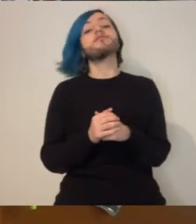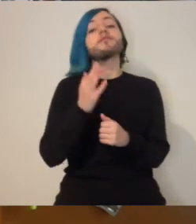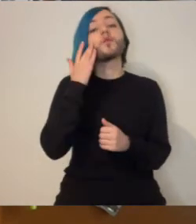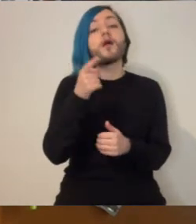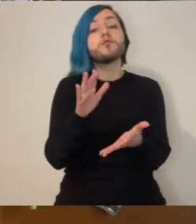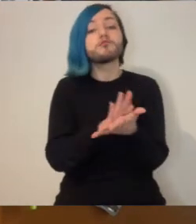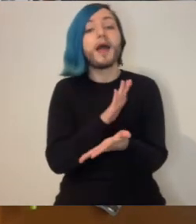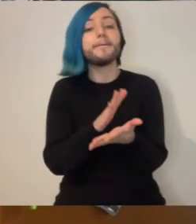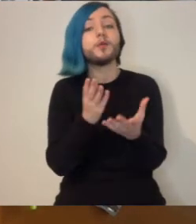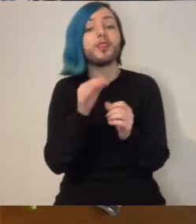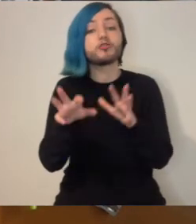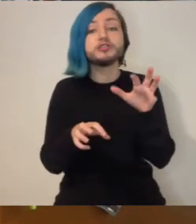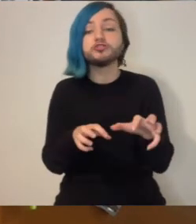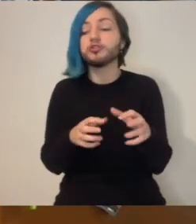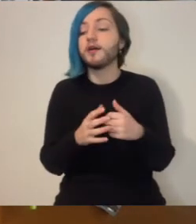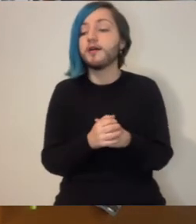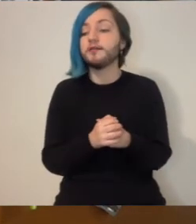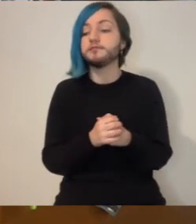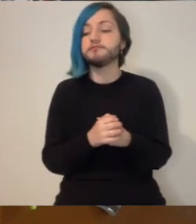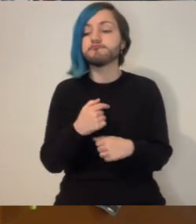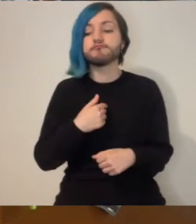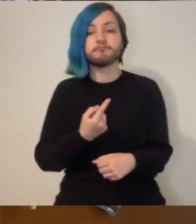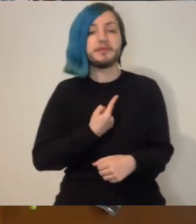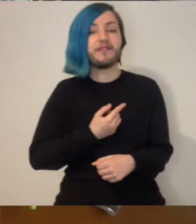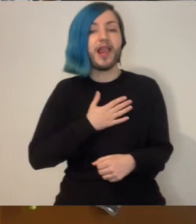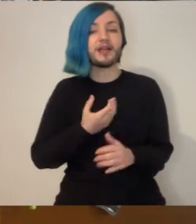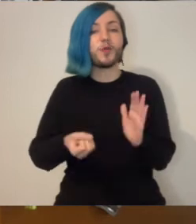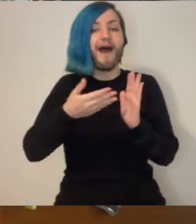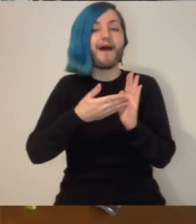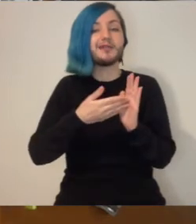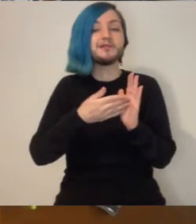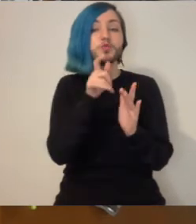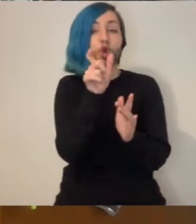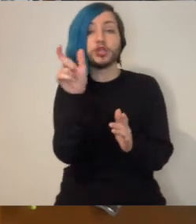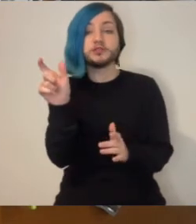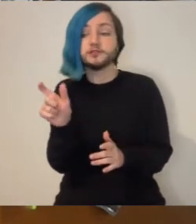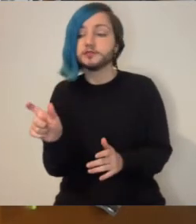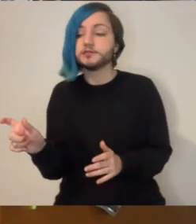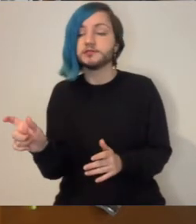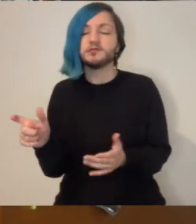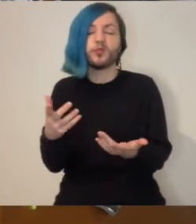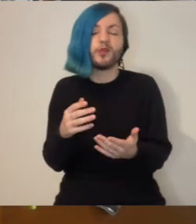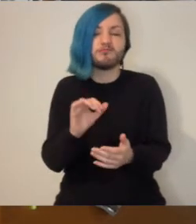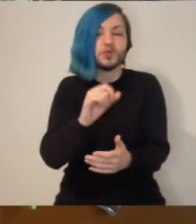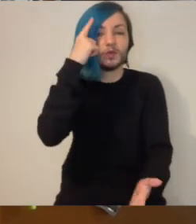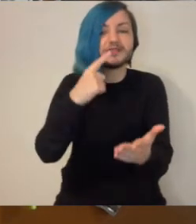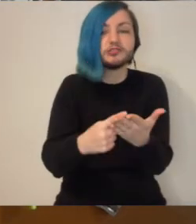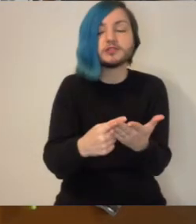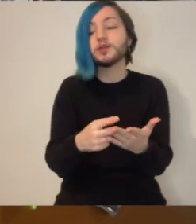And once you're happy with how your creature is looking, I like to add some text, although obviously this is